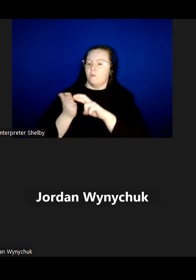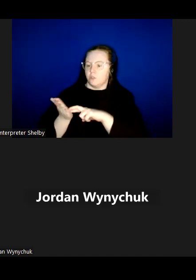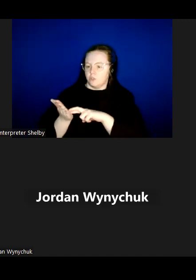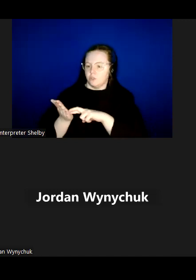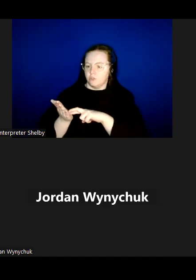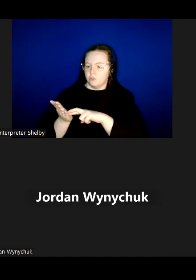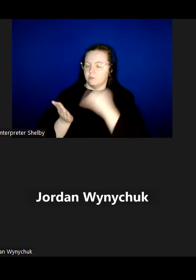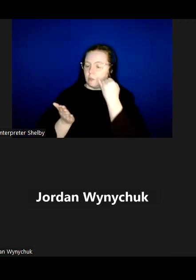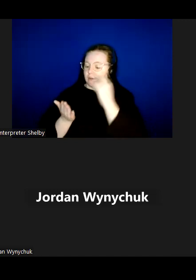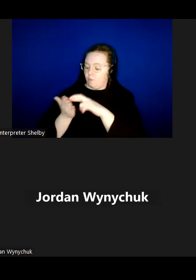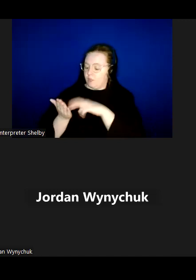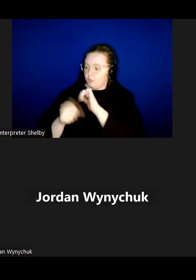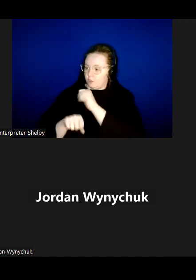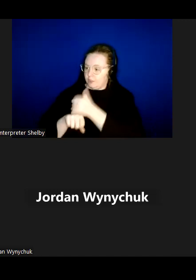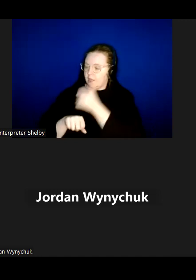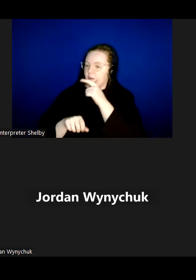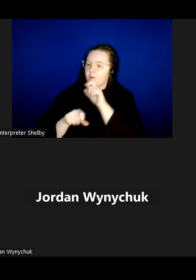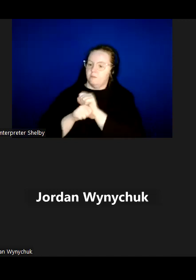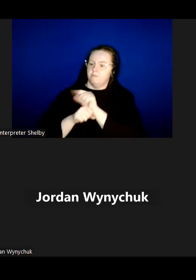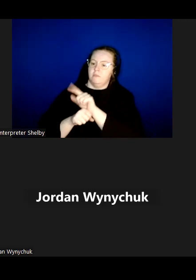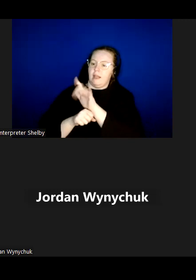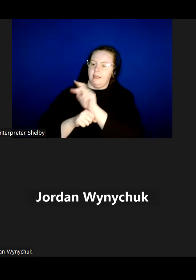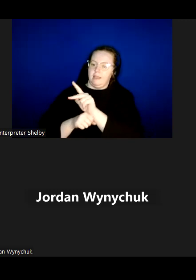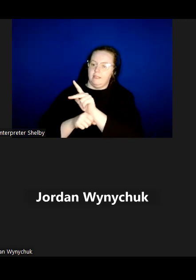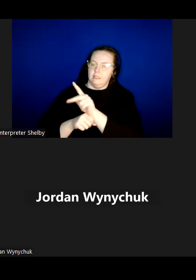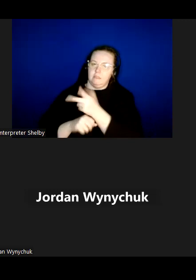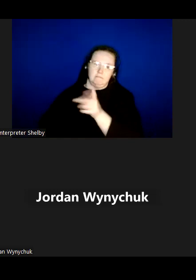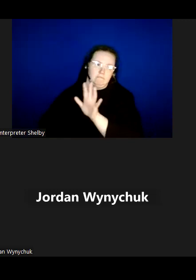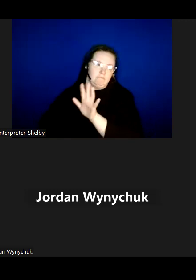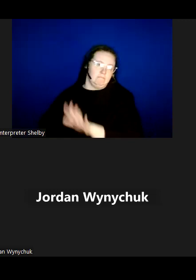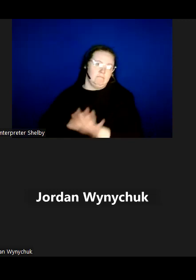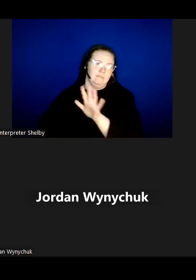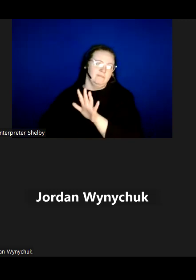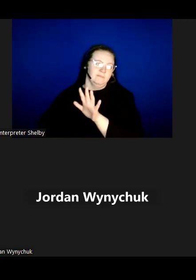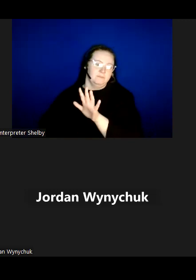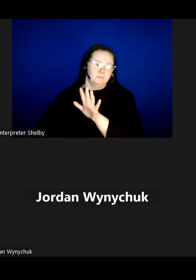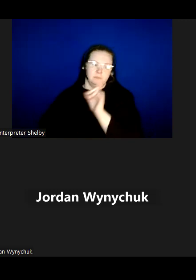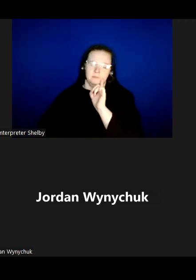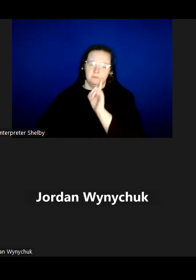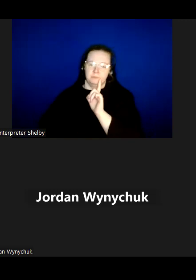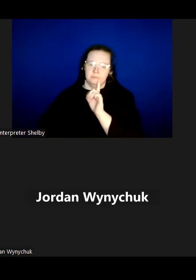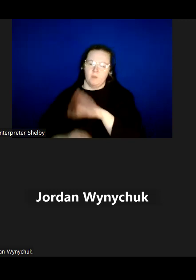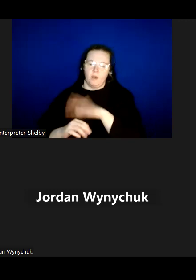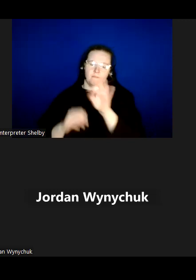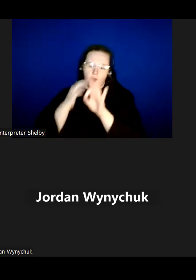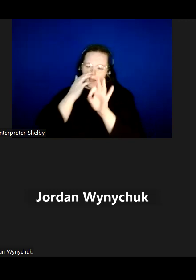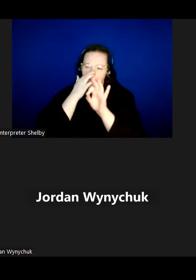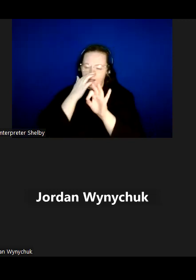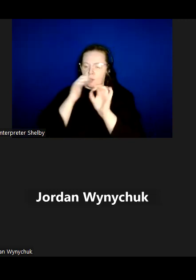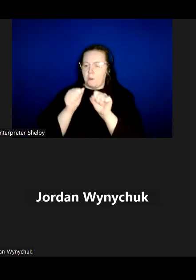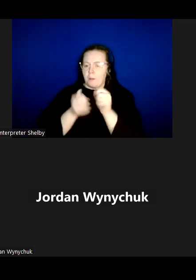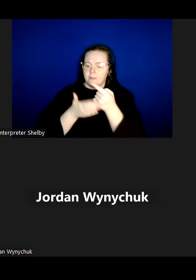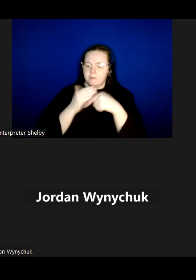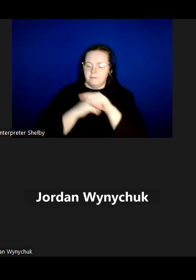to attend this session. So yes, you'll receive the link. I'm going to say by end of business on Friday, or it could be early Monday